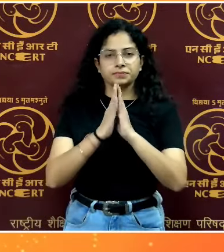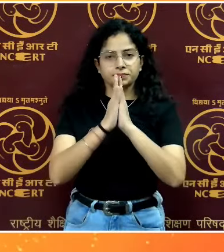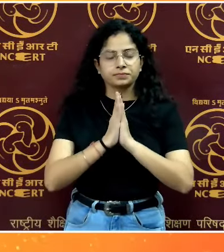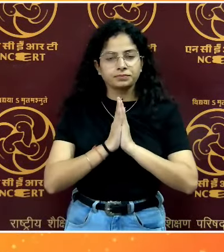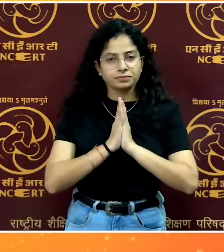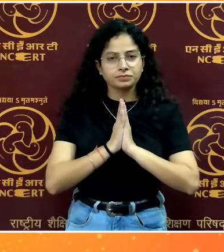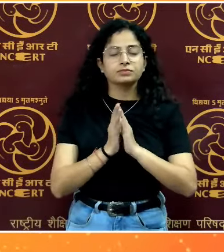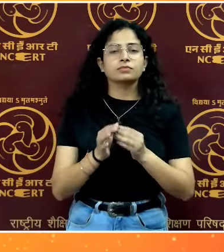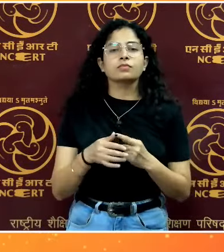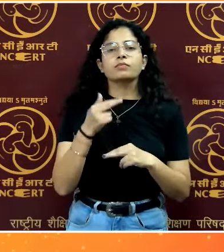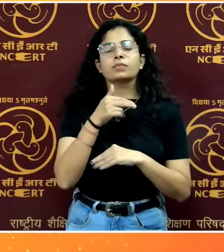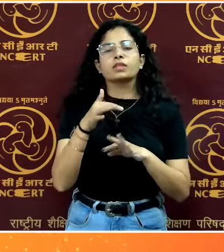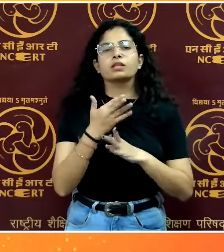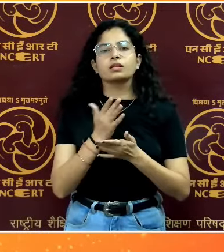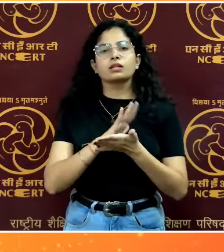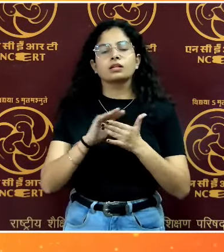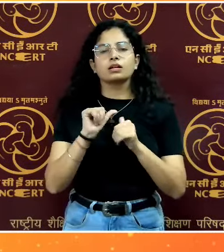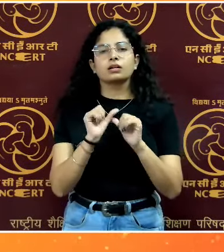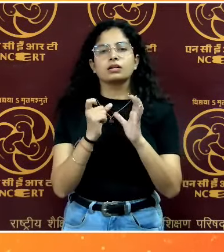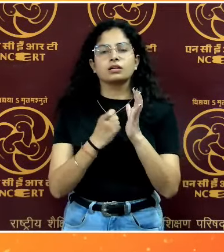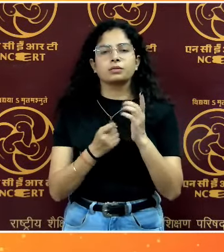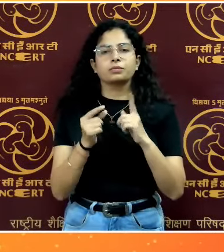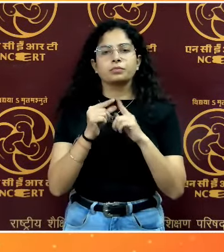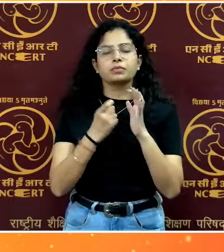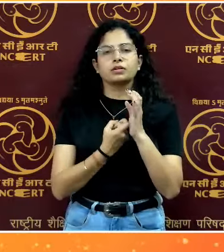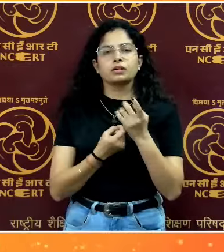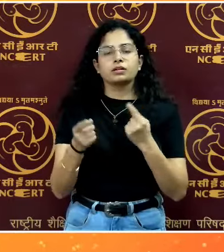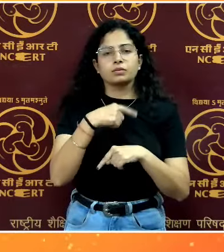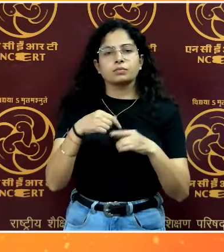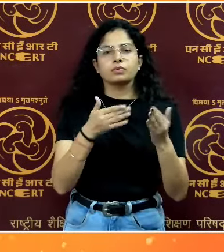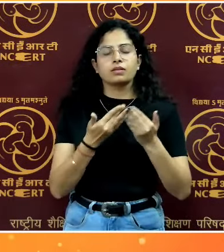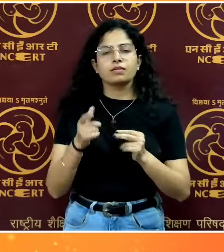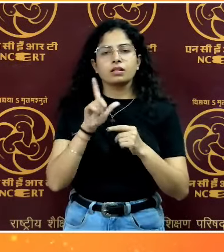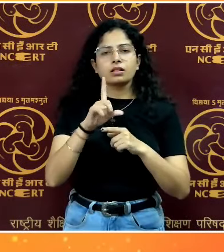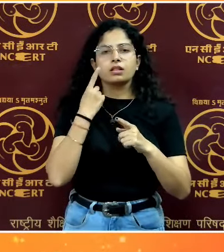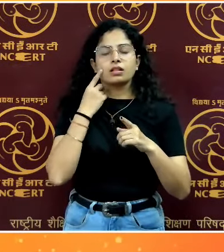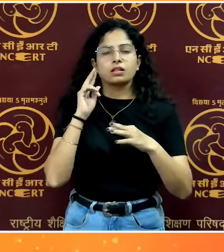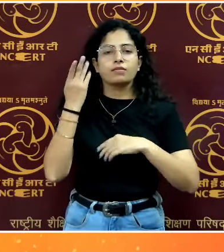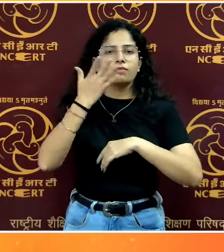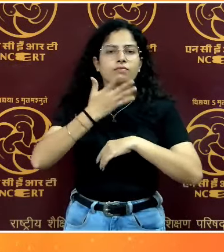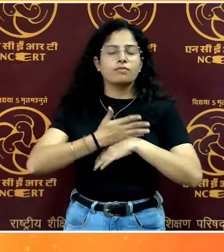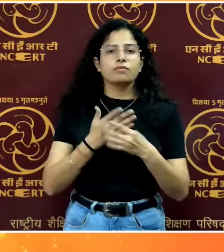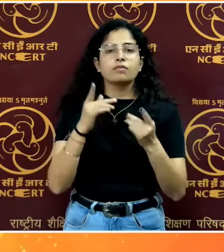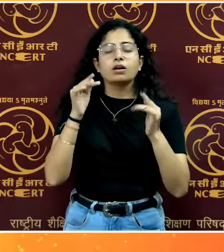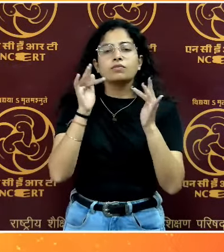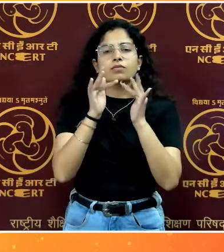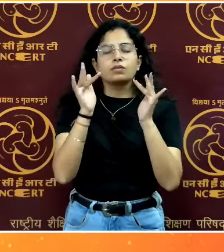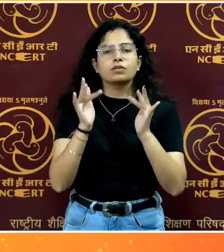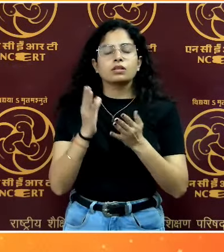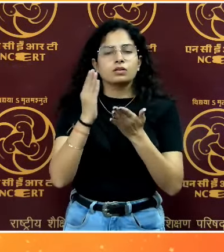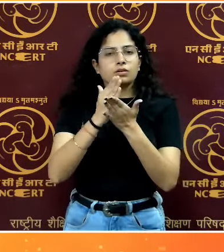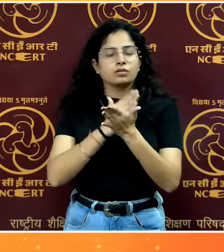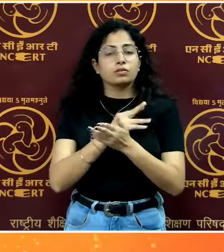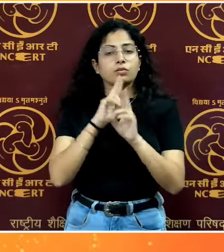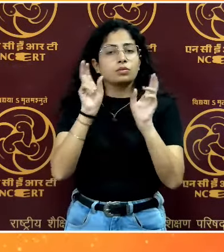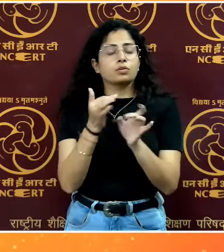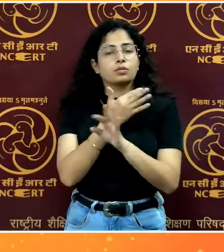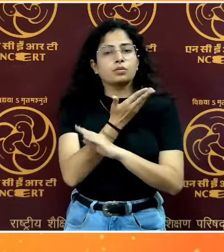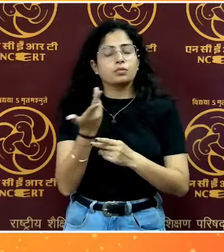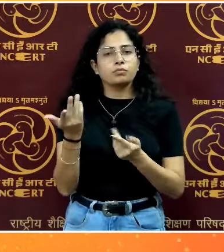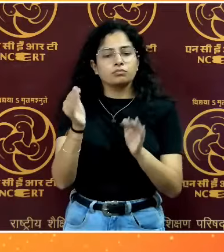Namaskar. I'm Harpreet Kaur and I welcome you all to our live and interactive 5 days online course on the topic